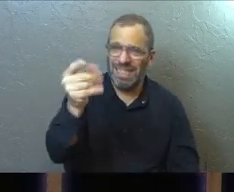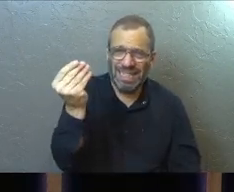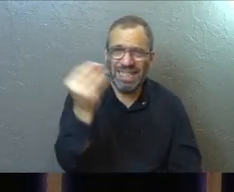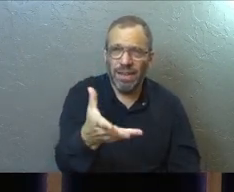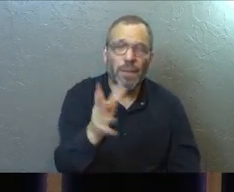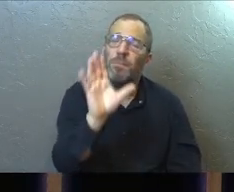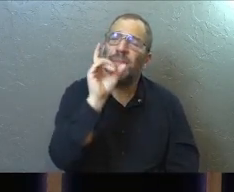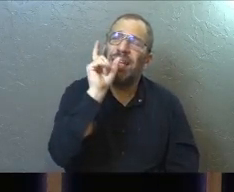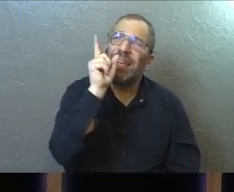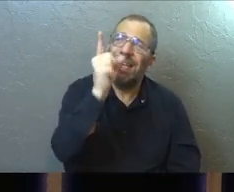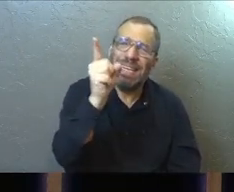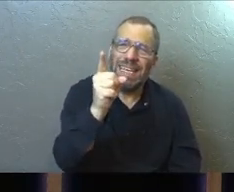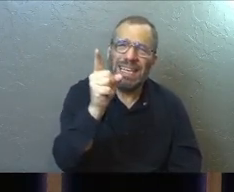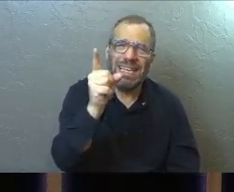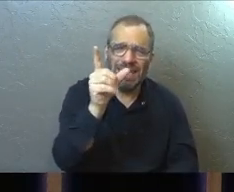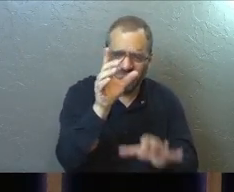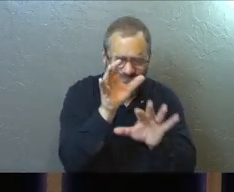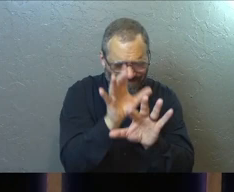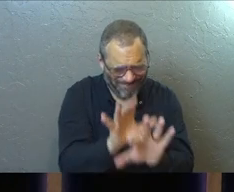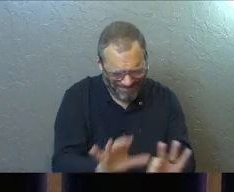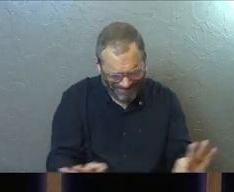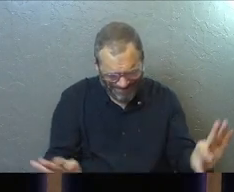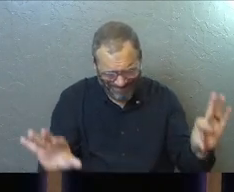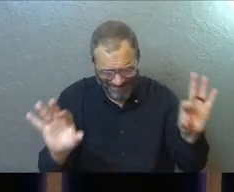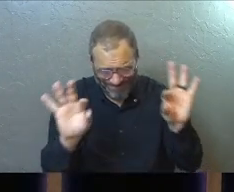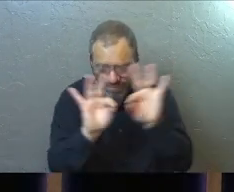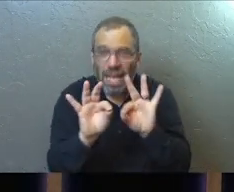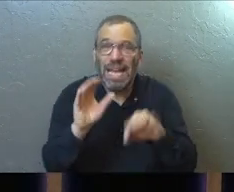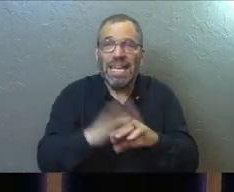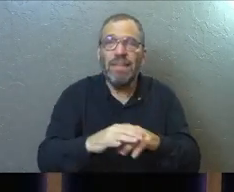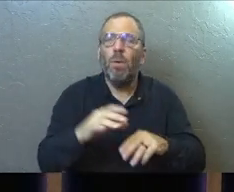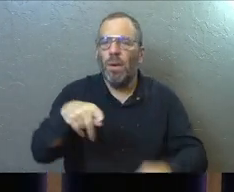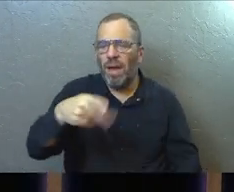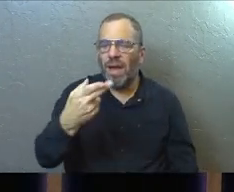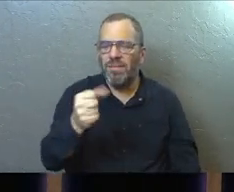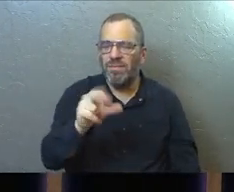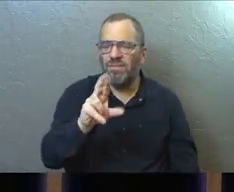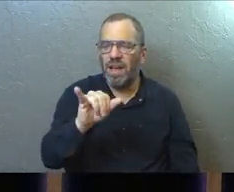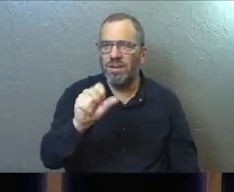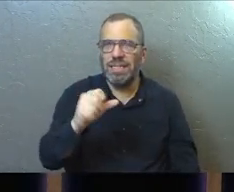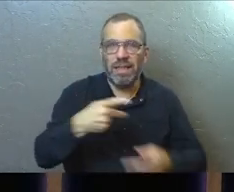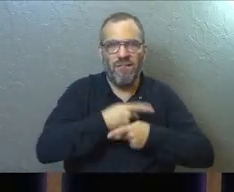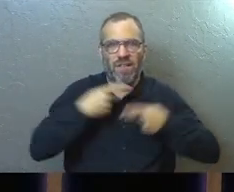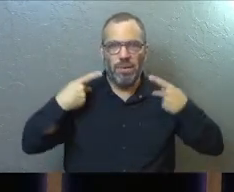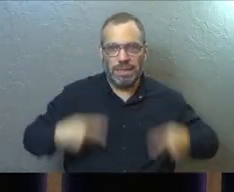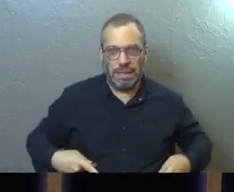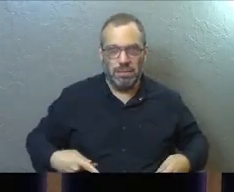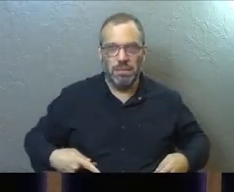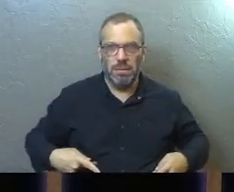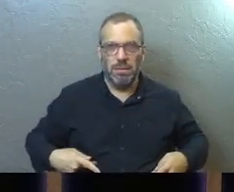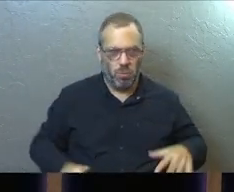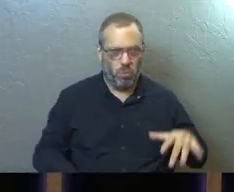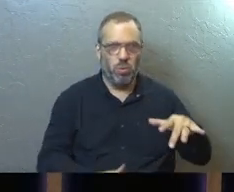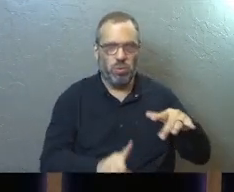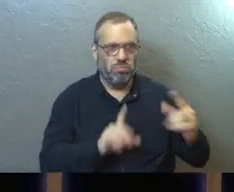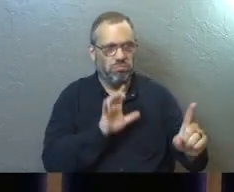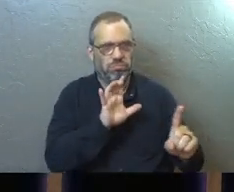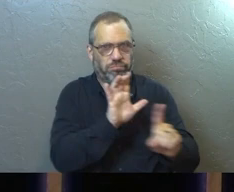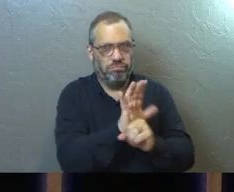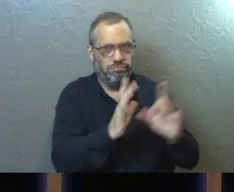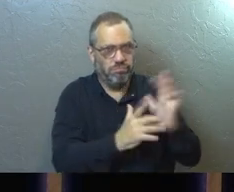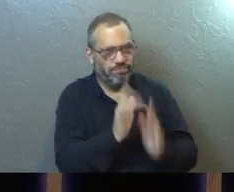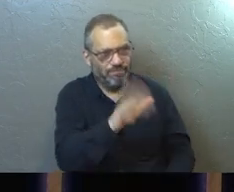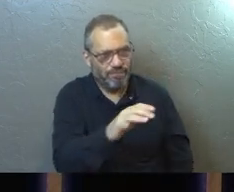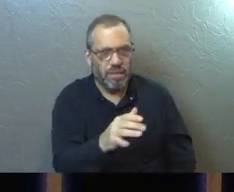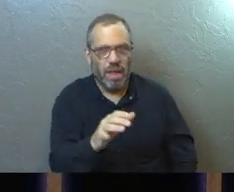see, he's so big on this. Even when the Pharisees, do you remember the Pharisees would come to Jesus? And they wanted to come